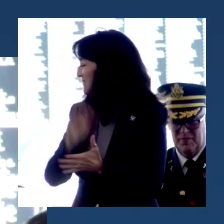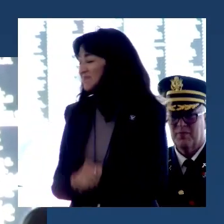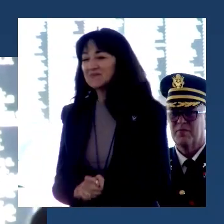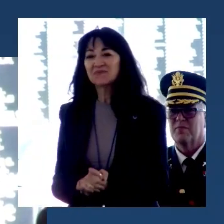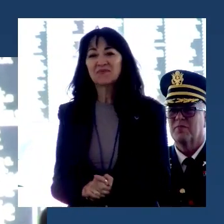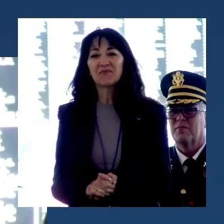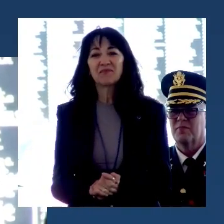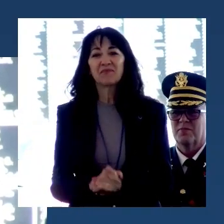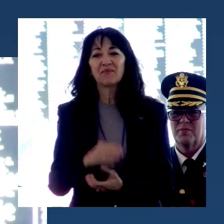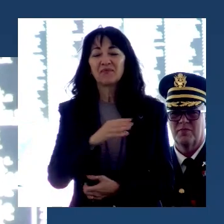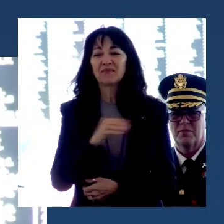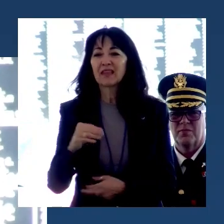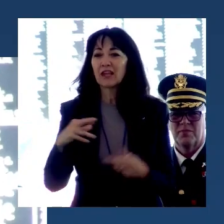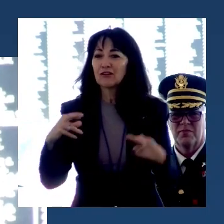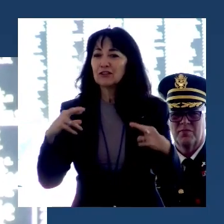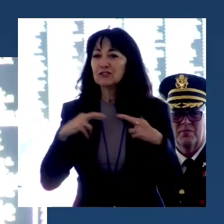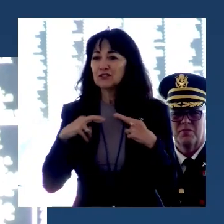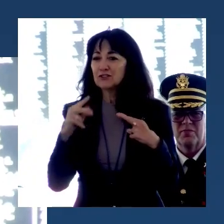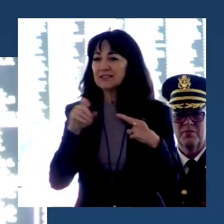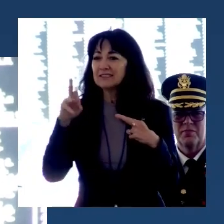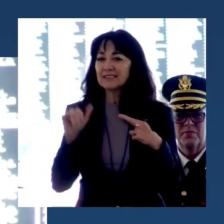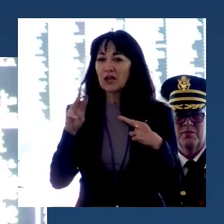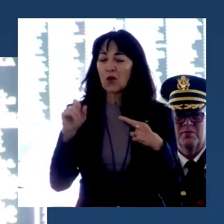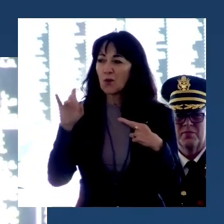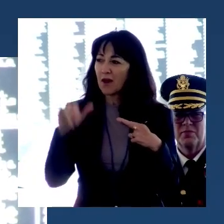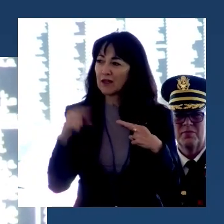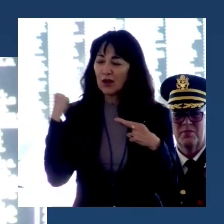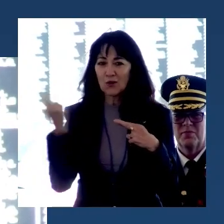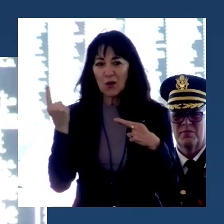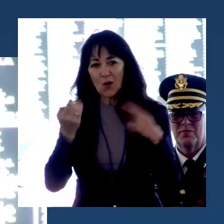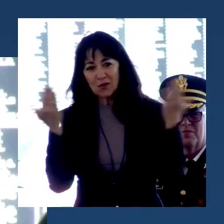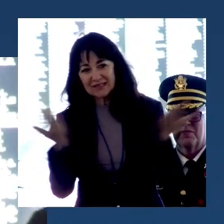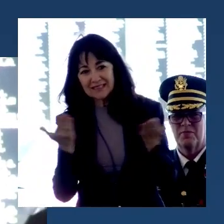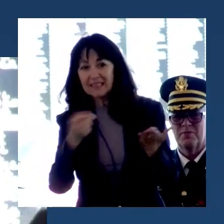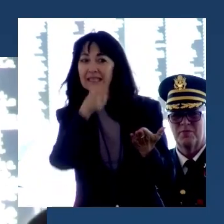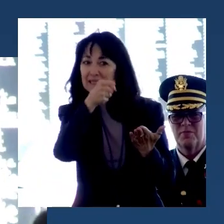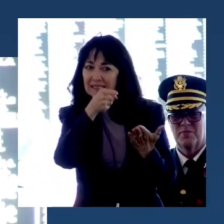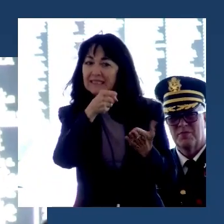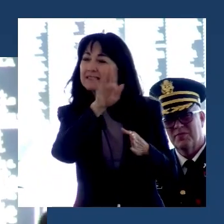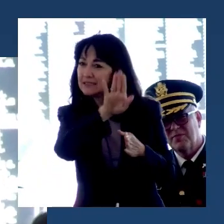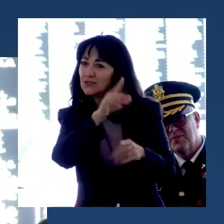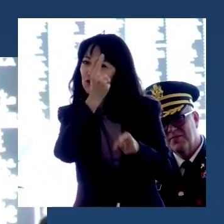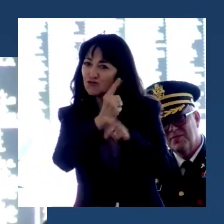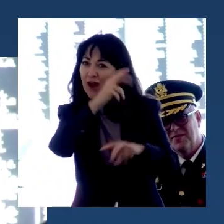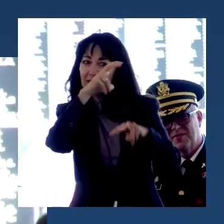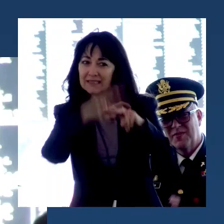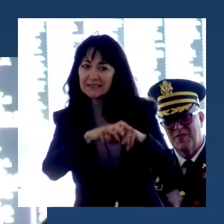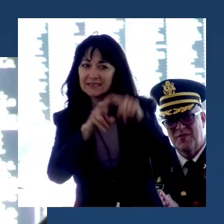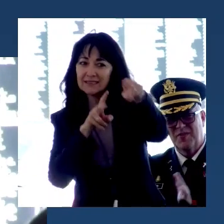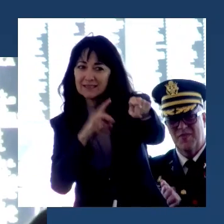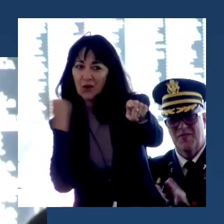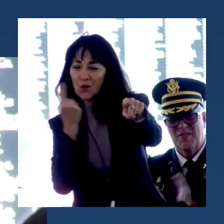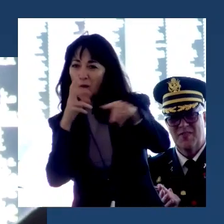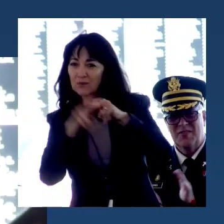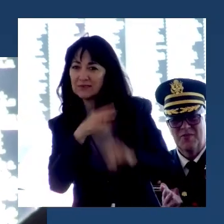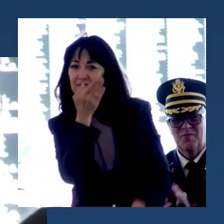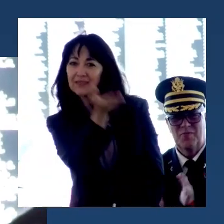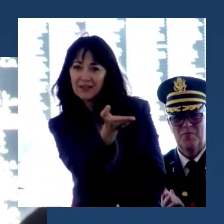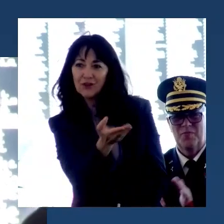And Brigadier General retired Terry Wiley is always there, and he's in his right seat, where he always sits.